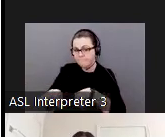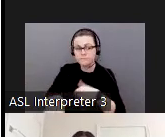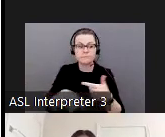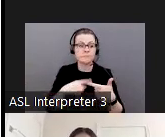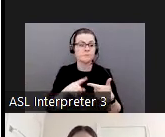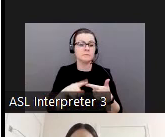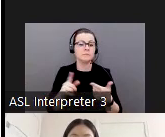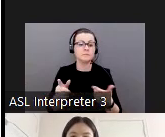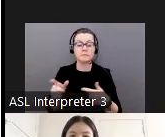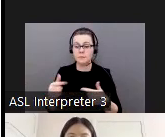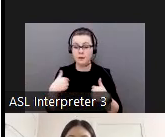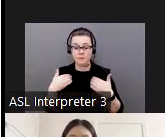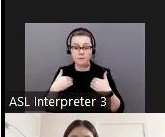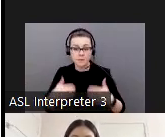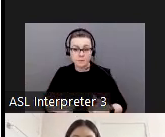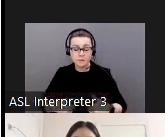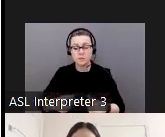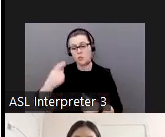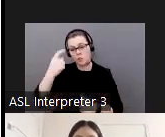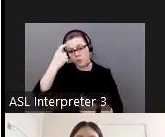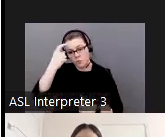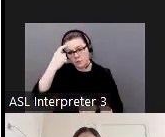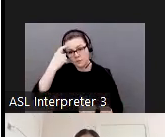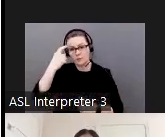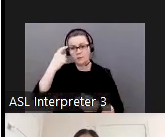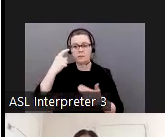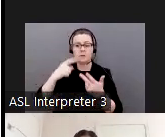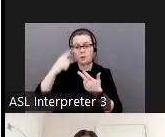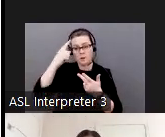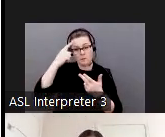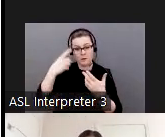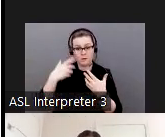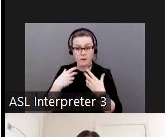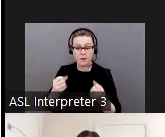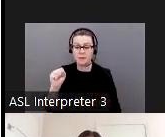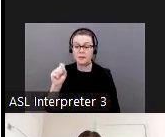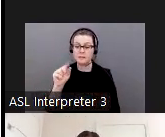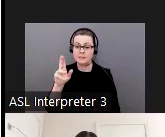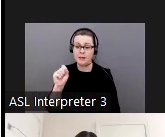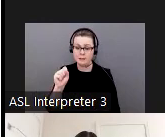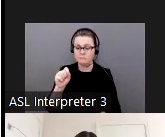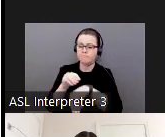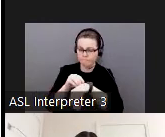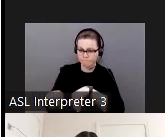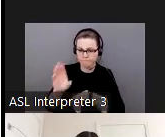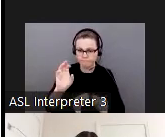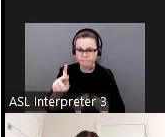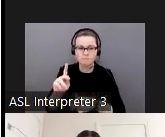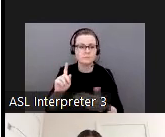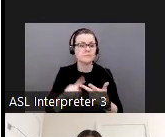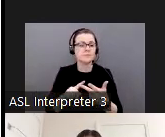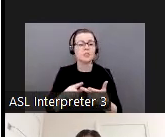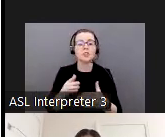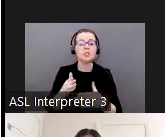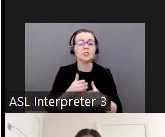to physical, cognitive, or mental health status, shared living arrangements,